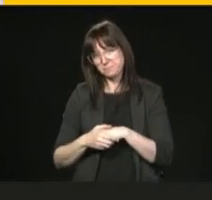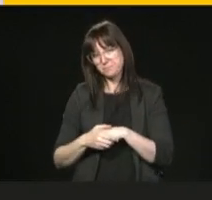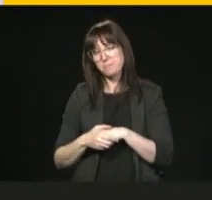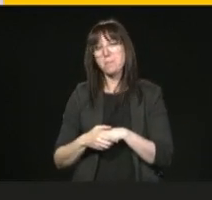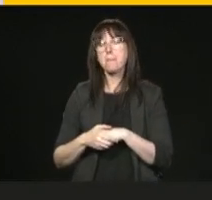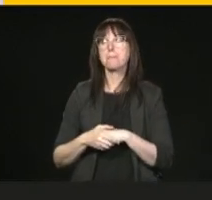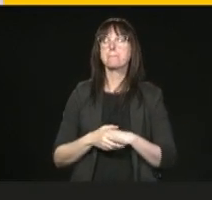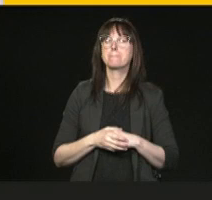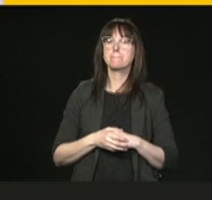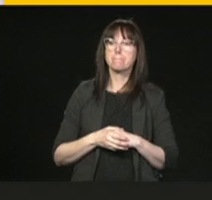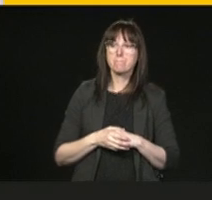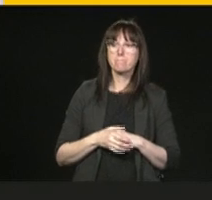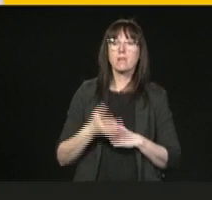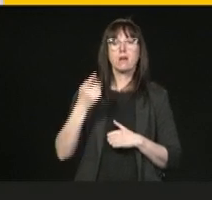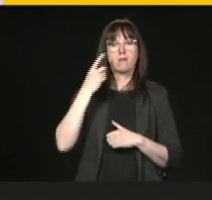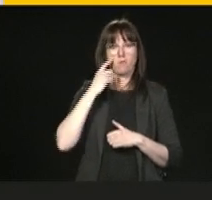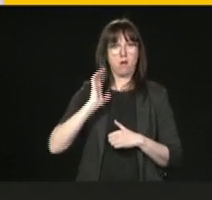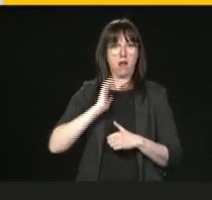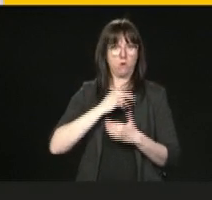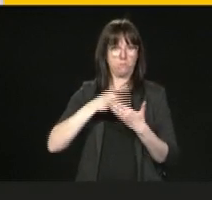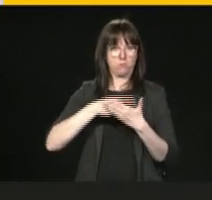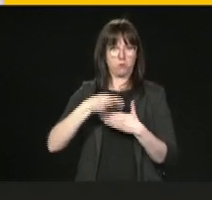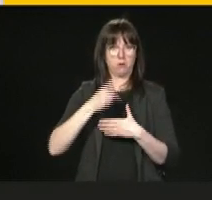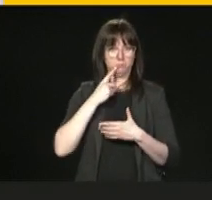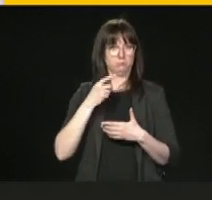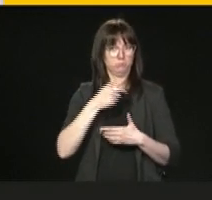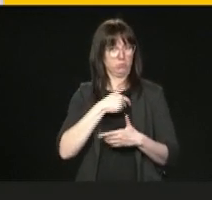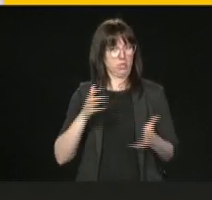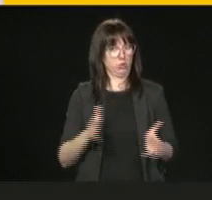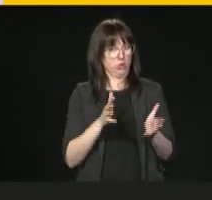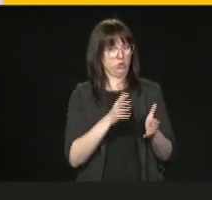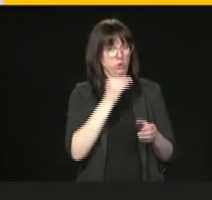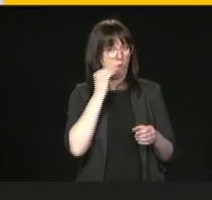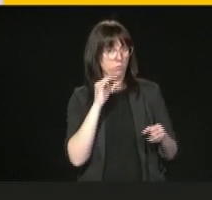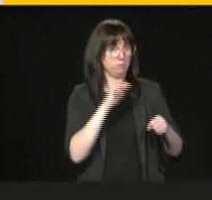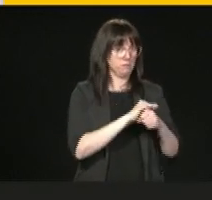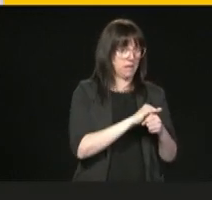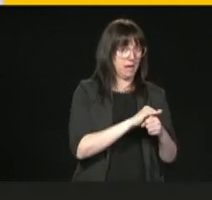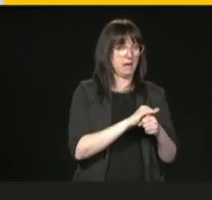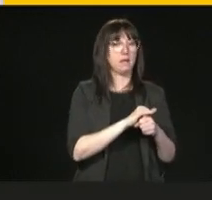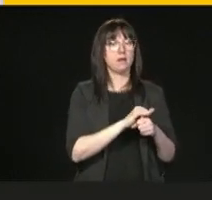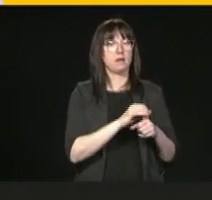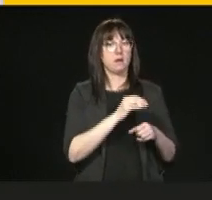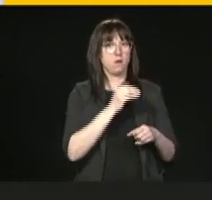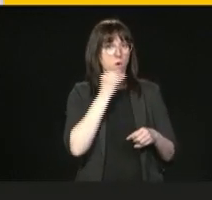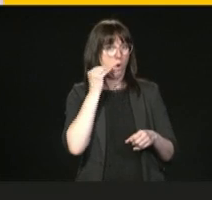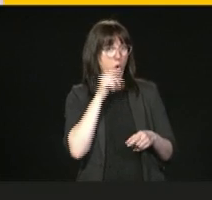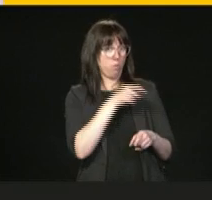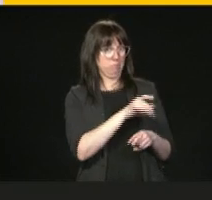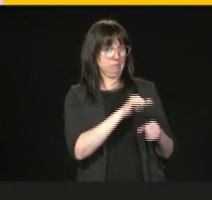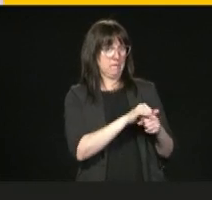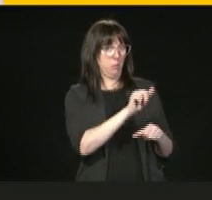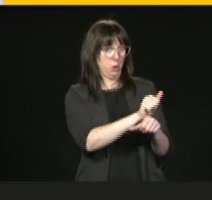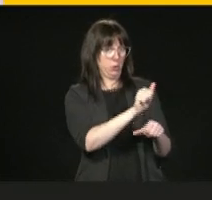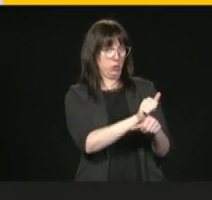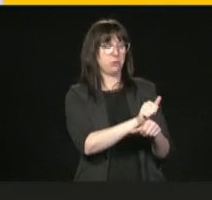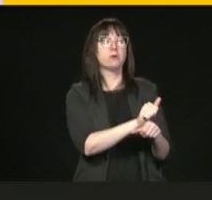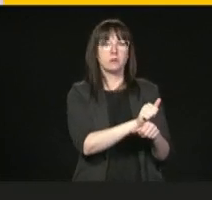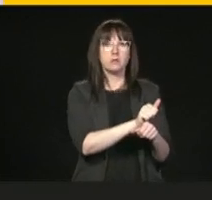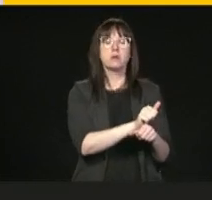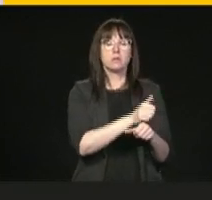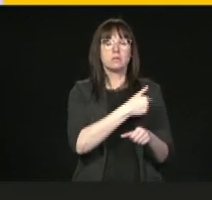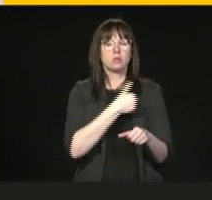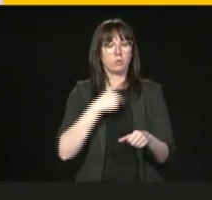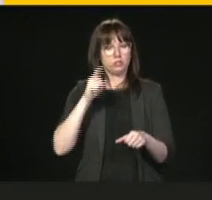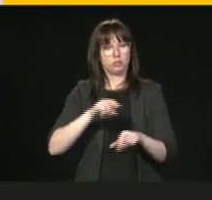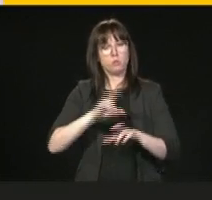As part of the initiative of encouraging people to stay home and work from home, this is something that we realize we can and